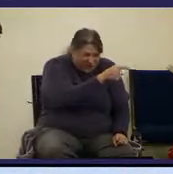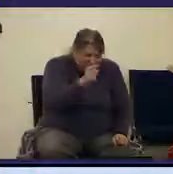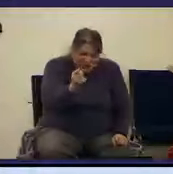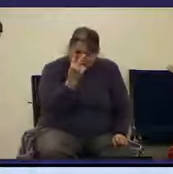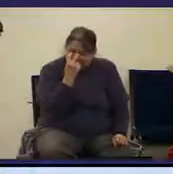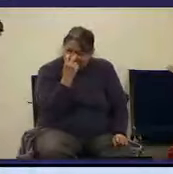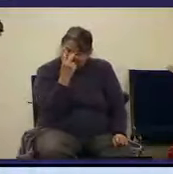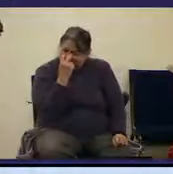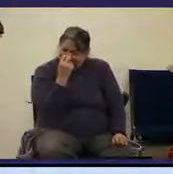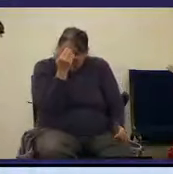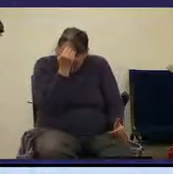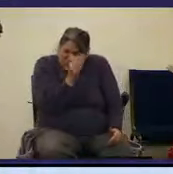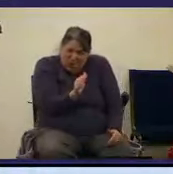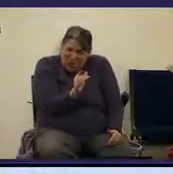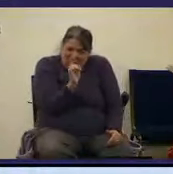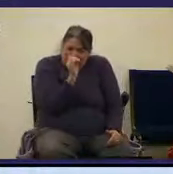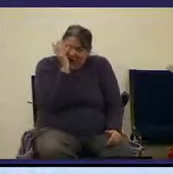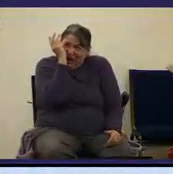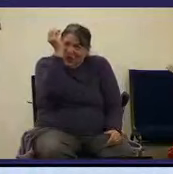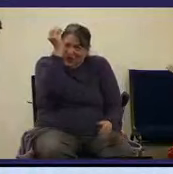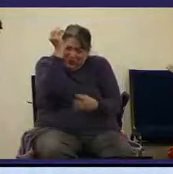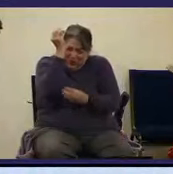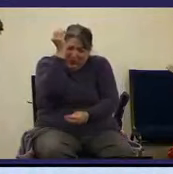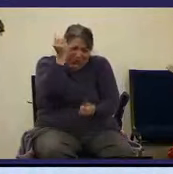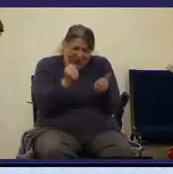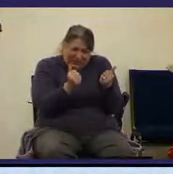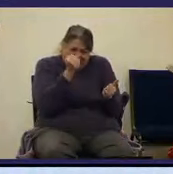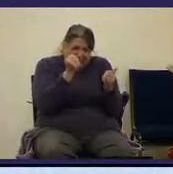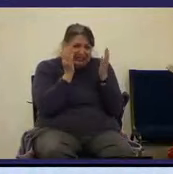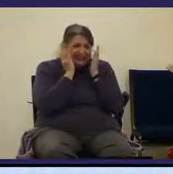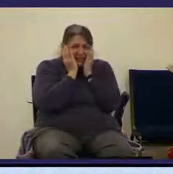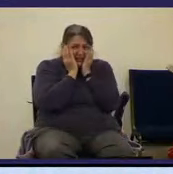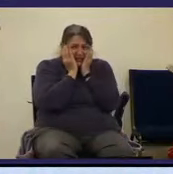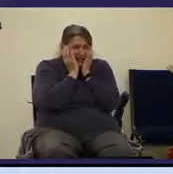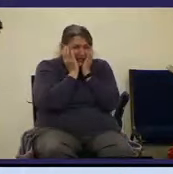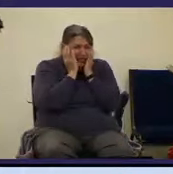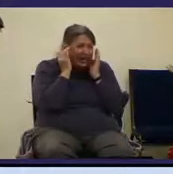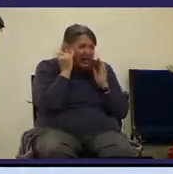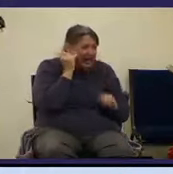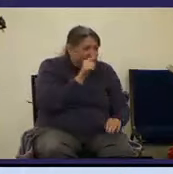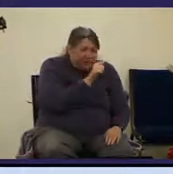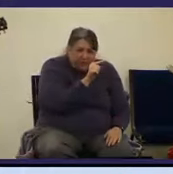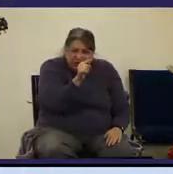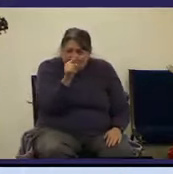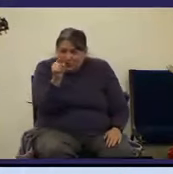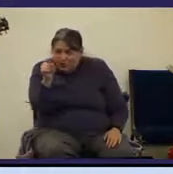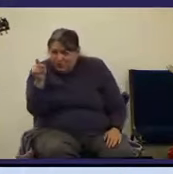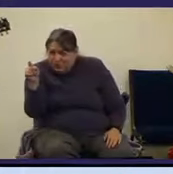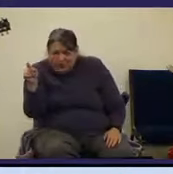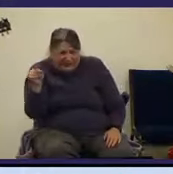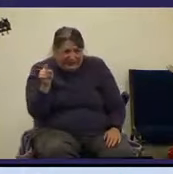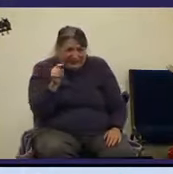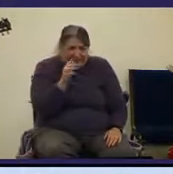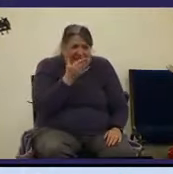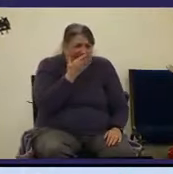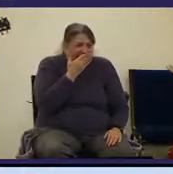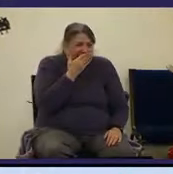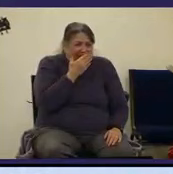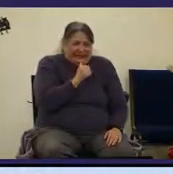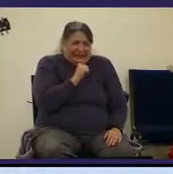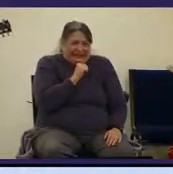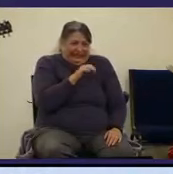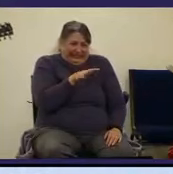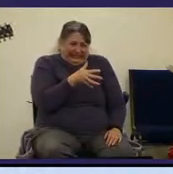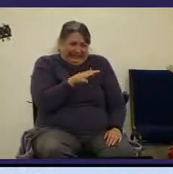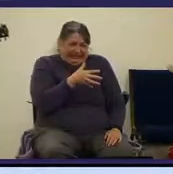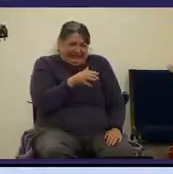sure, I'm not even going to ask you to raise your hand. If you're here today and you're not 100%